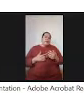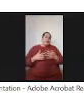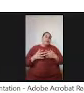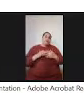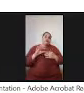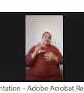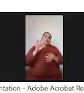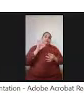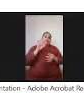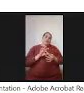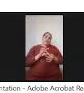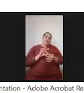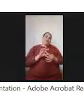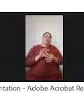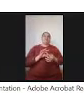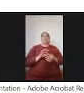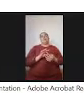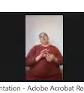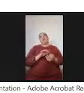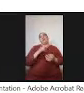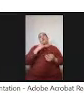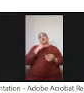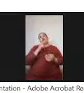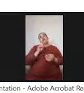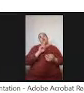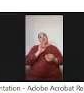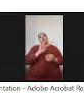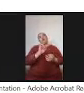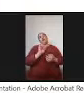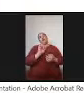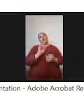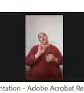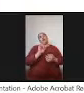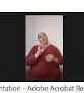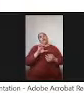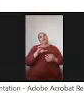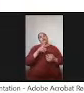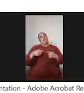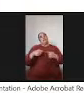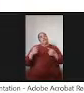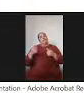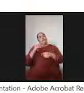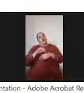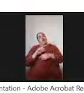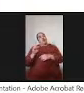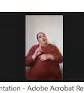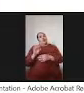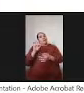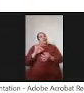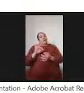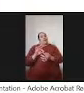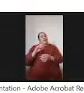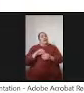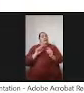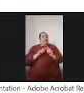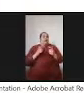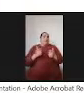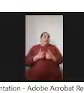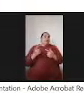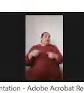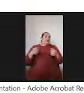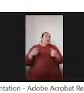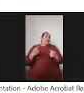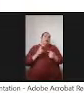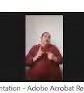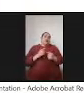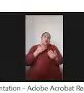specification as to what it is that it must be spent on, particularly in committees? Thank